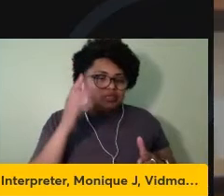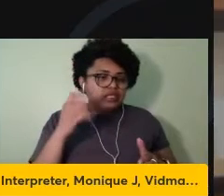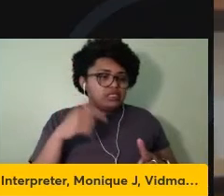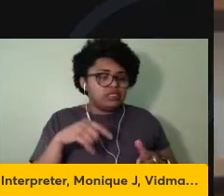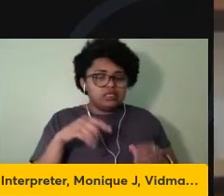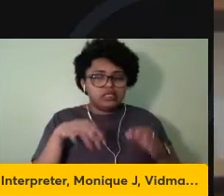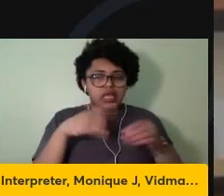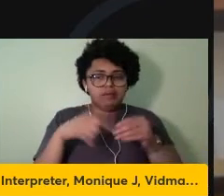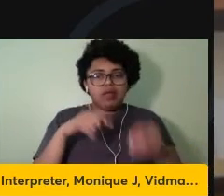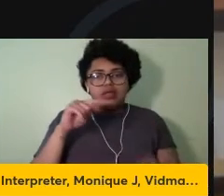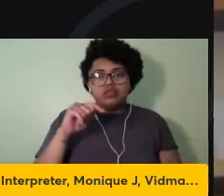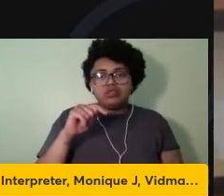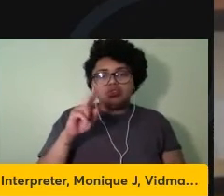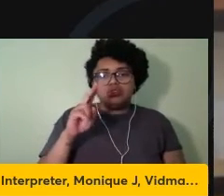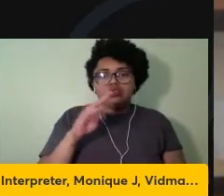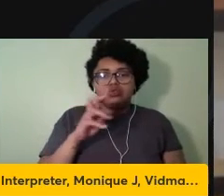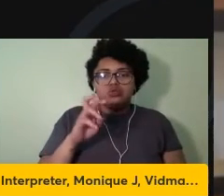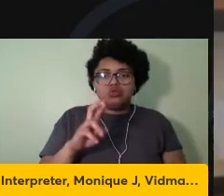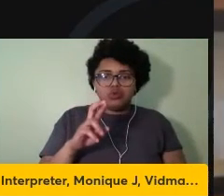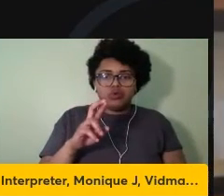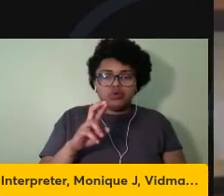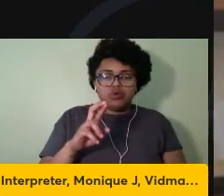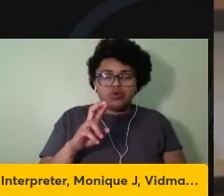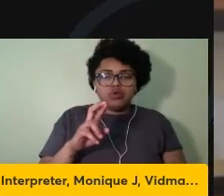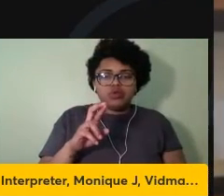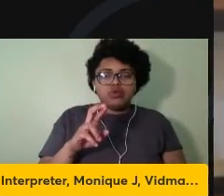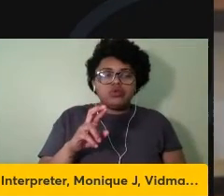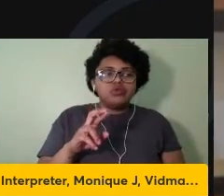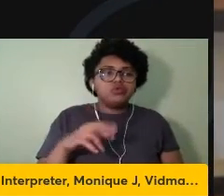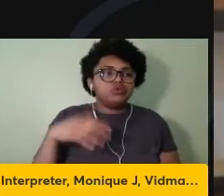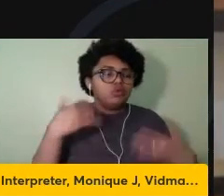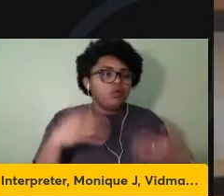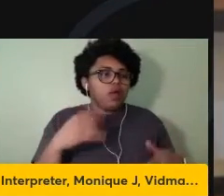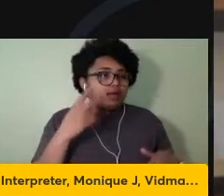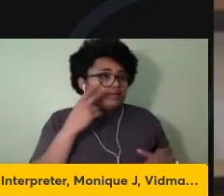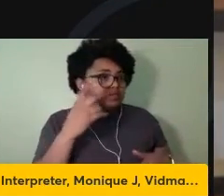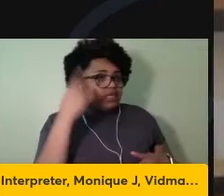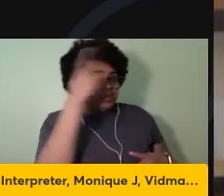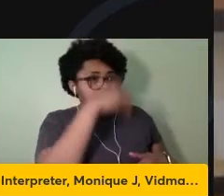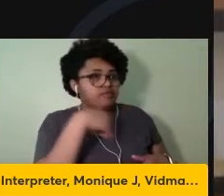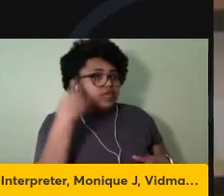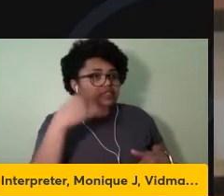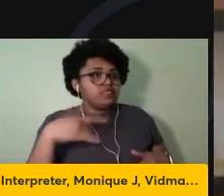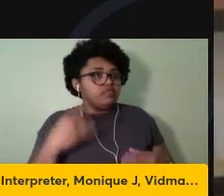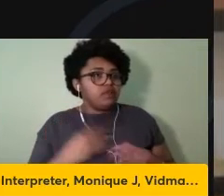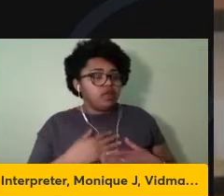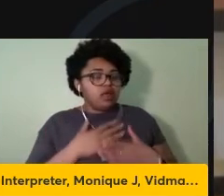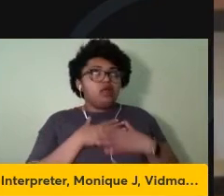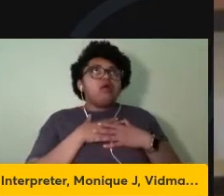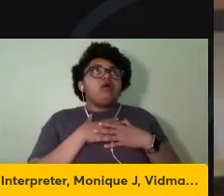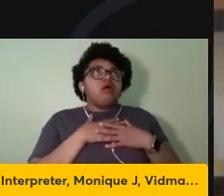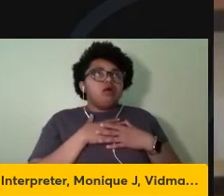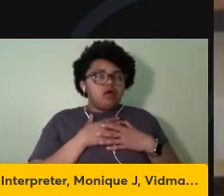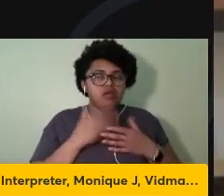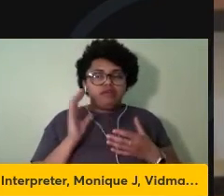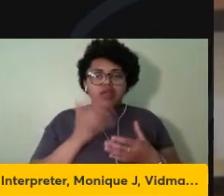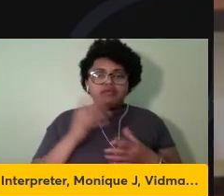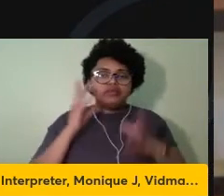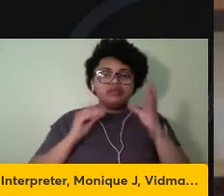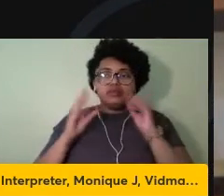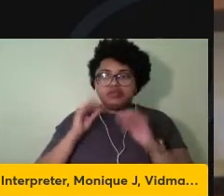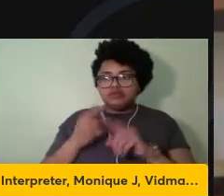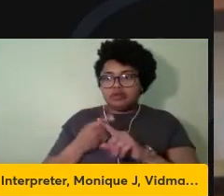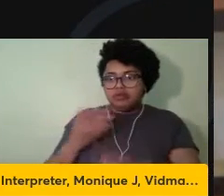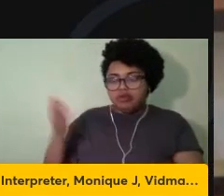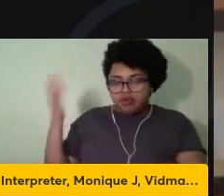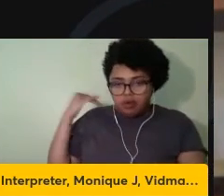was so fulfilling after what we've been through. But to expound a bit more on what I specifically did during